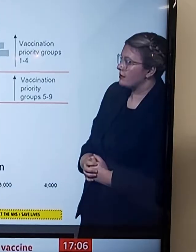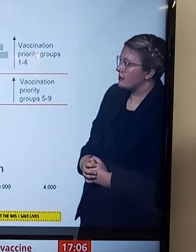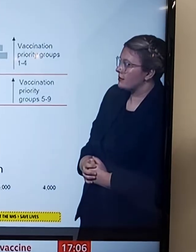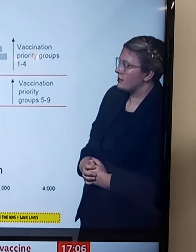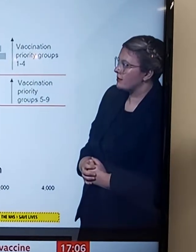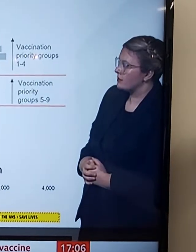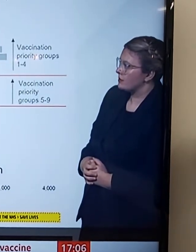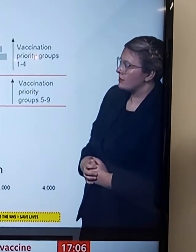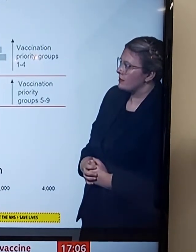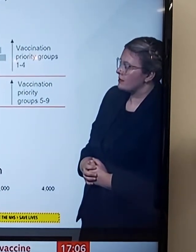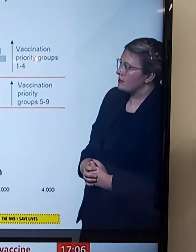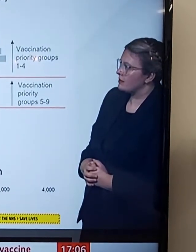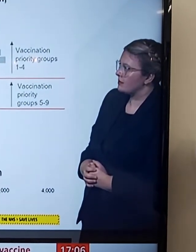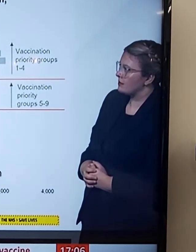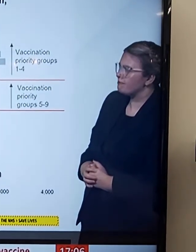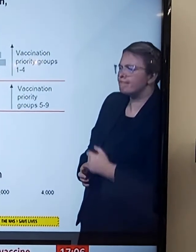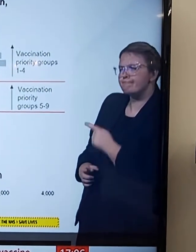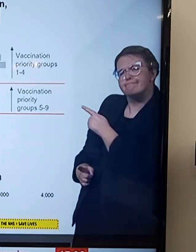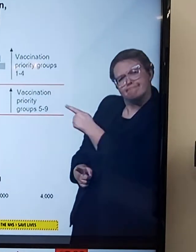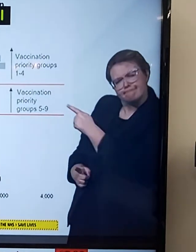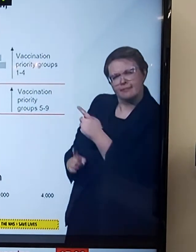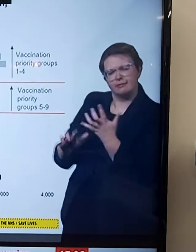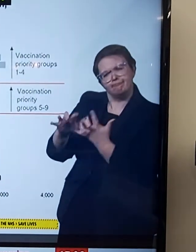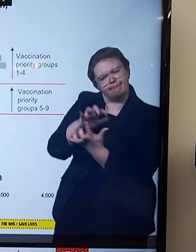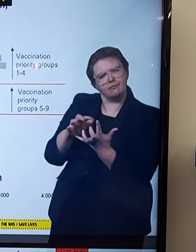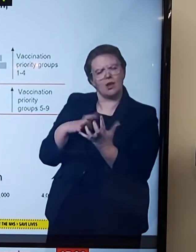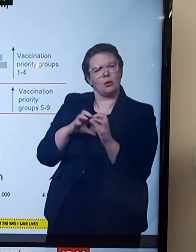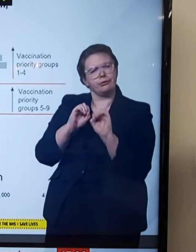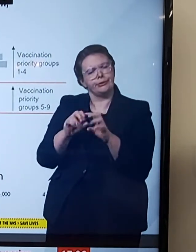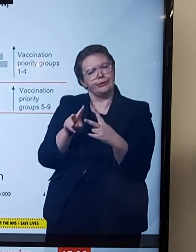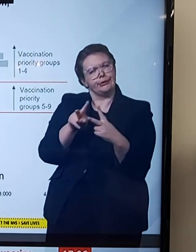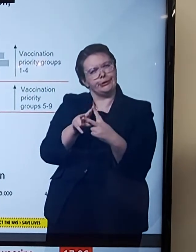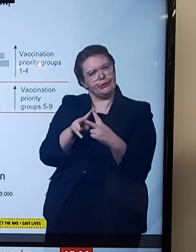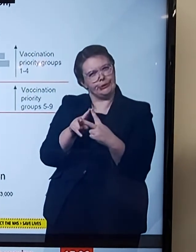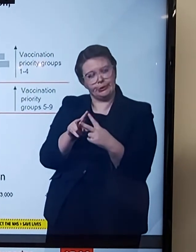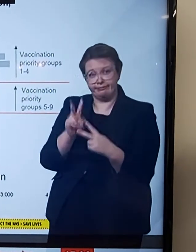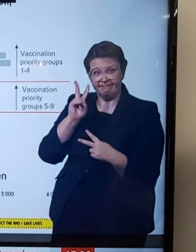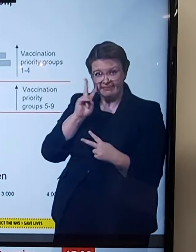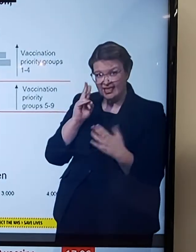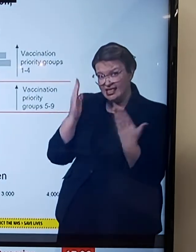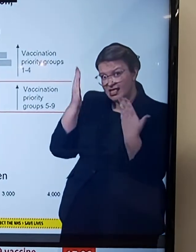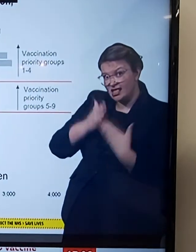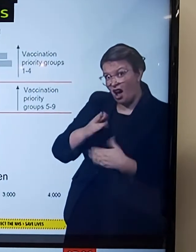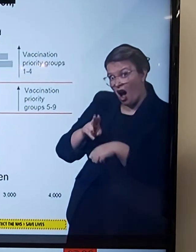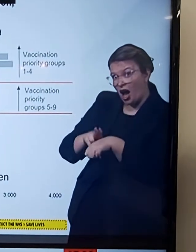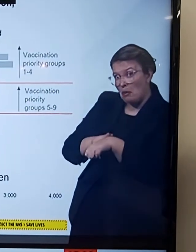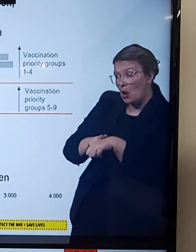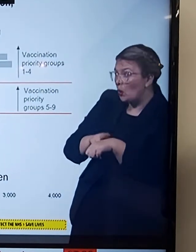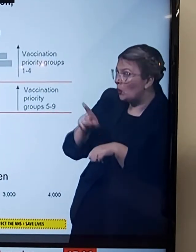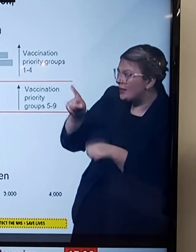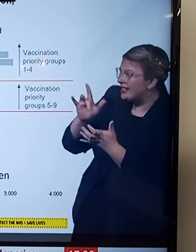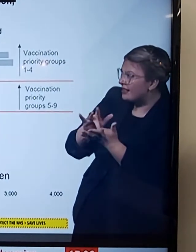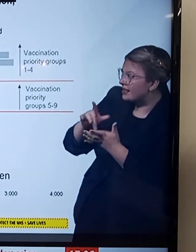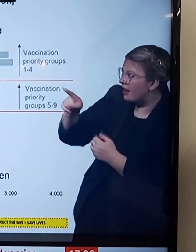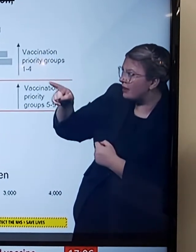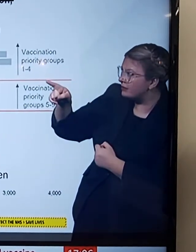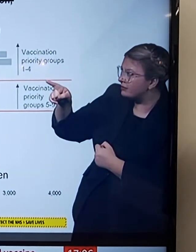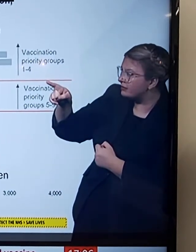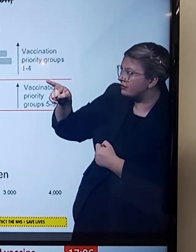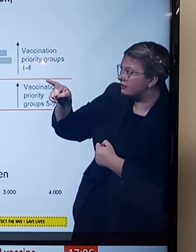slide, shows 2 things. It shows in the very dark blue bars in the centre